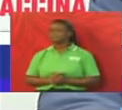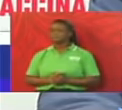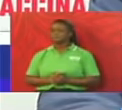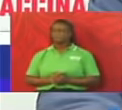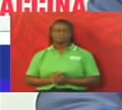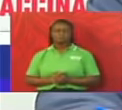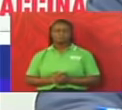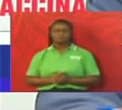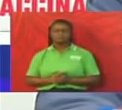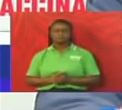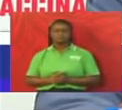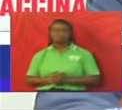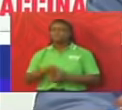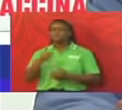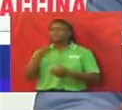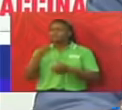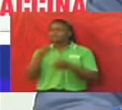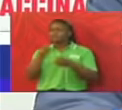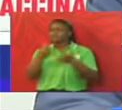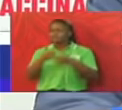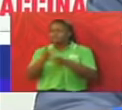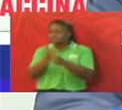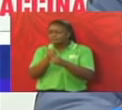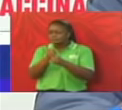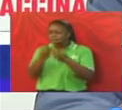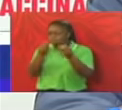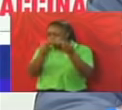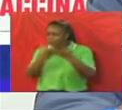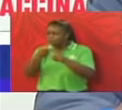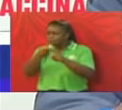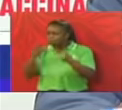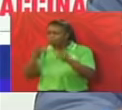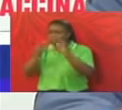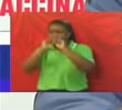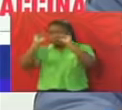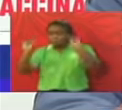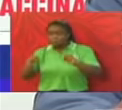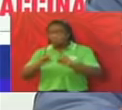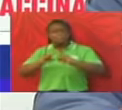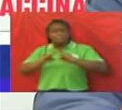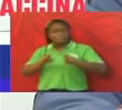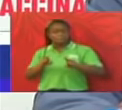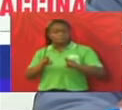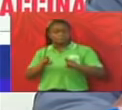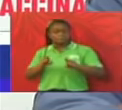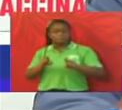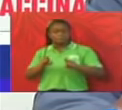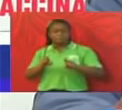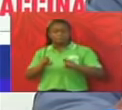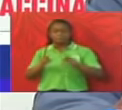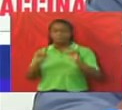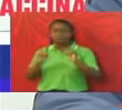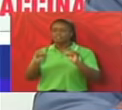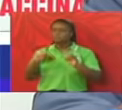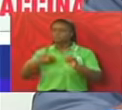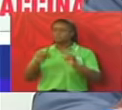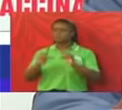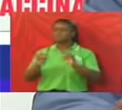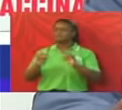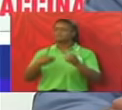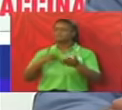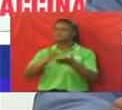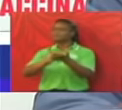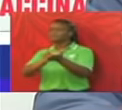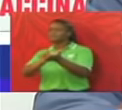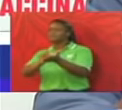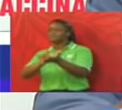system, that VAERS system, as you well noted, it is unverified, meaning there is no clinical verification of what is